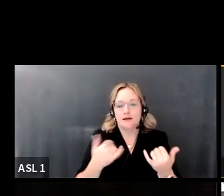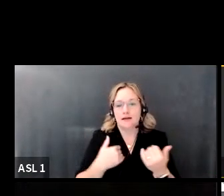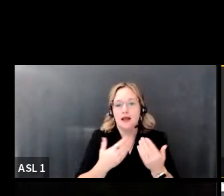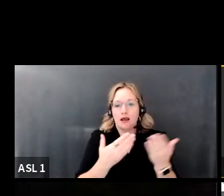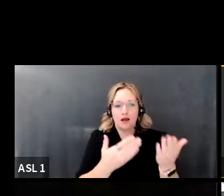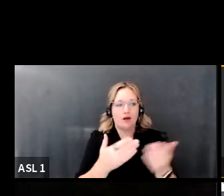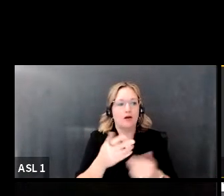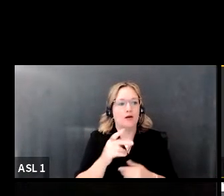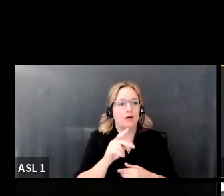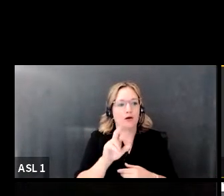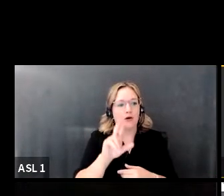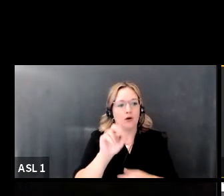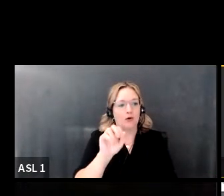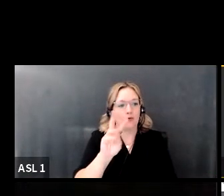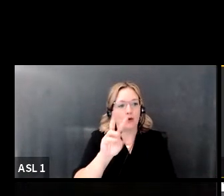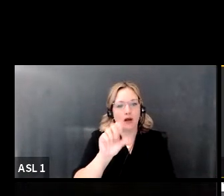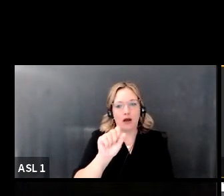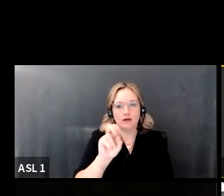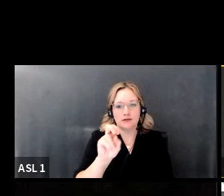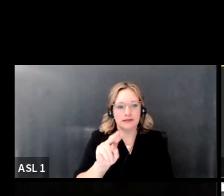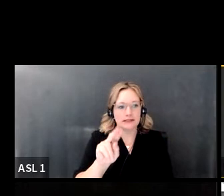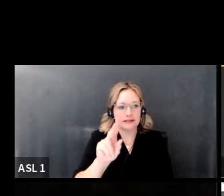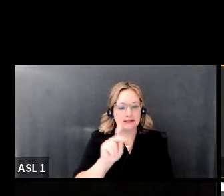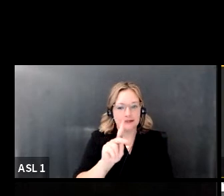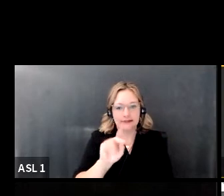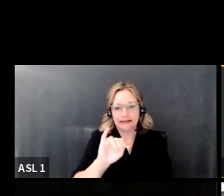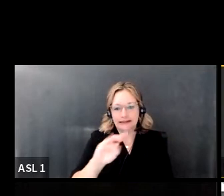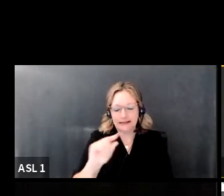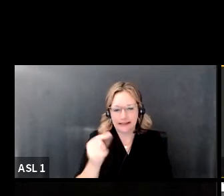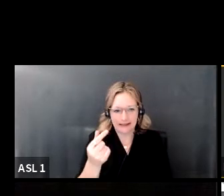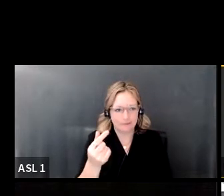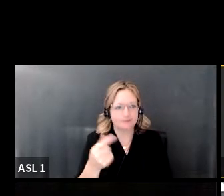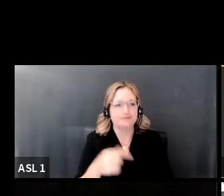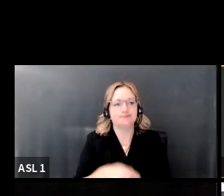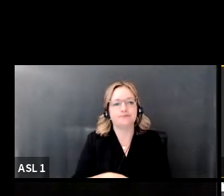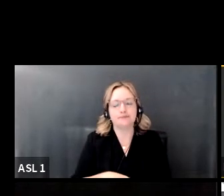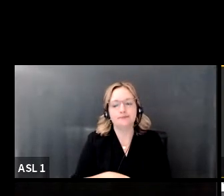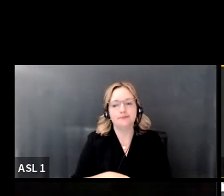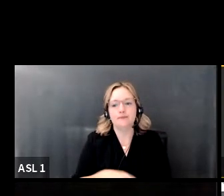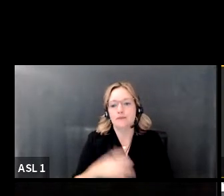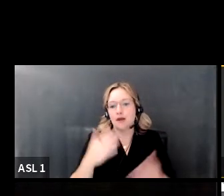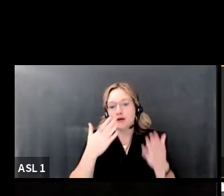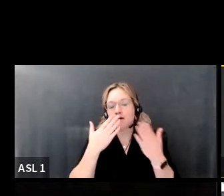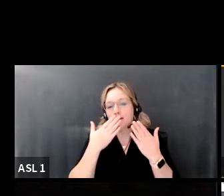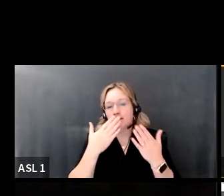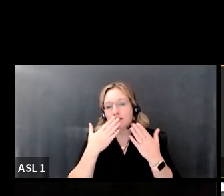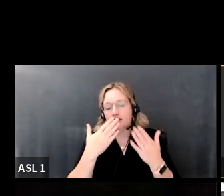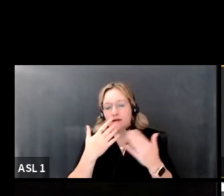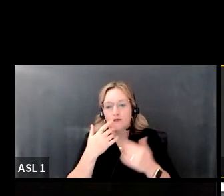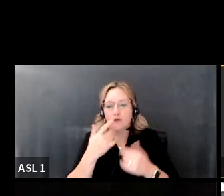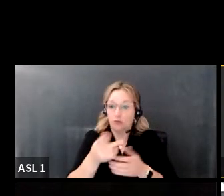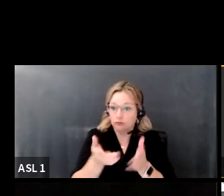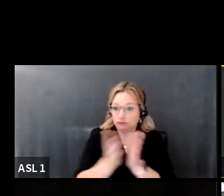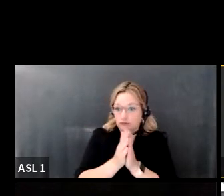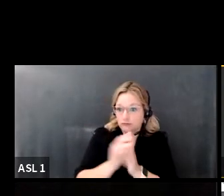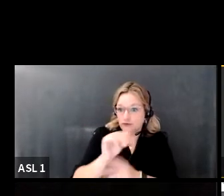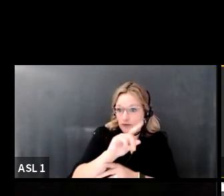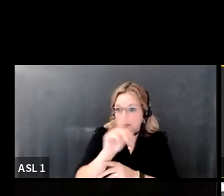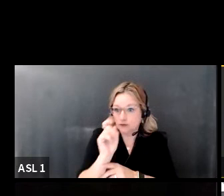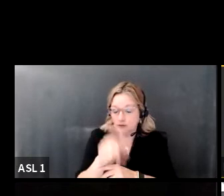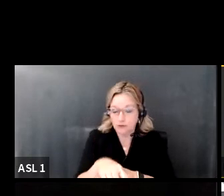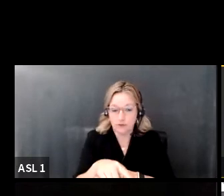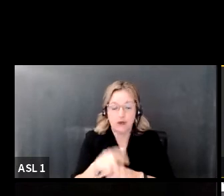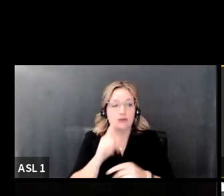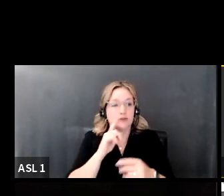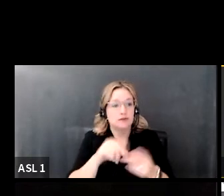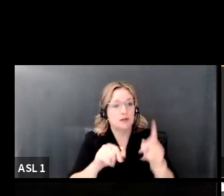uh the members of this committee for uh providing really in-depth questions uh not just uh during this budget process